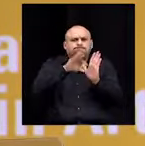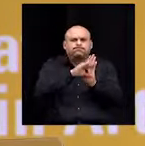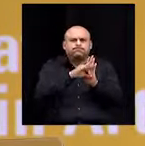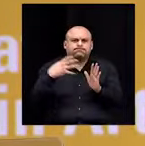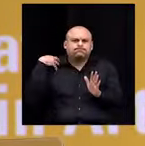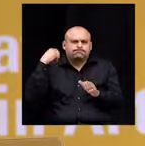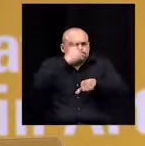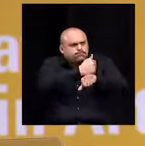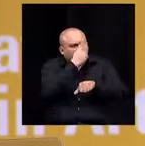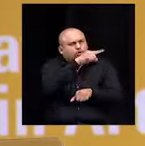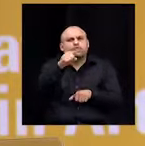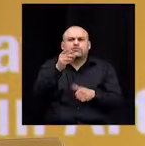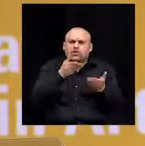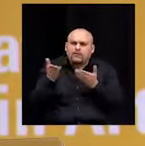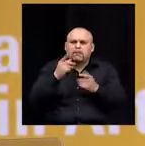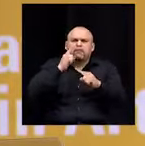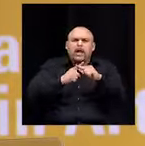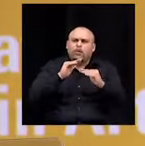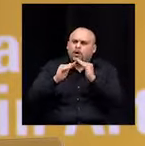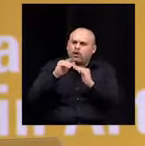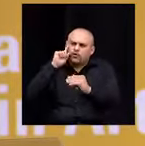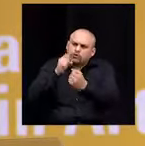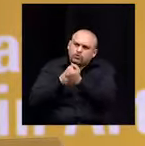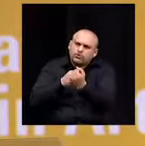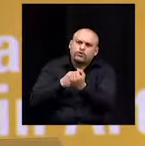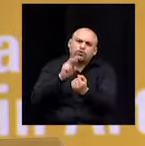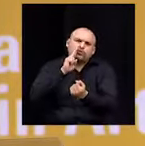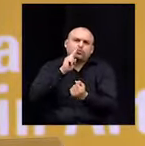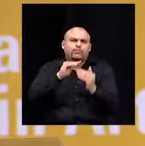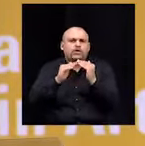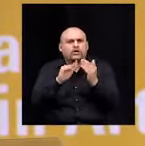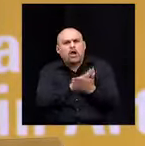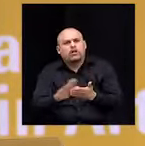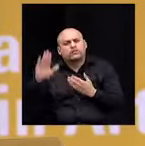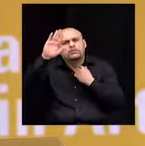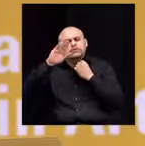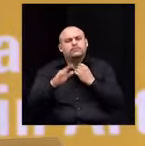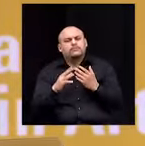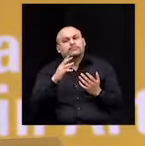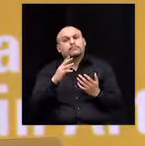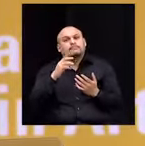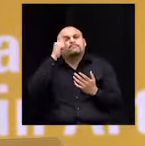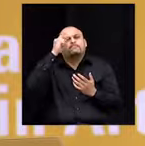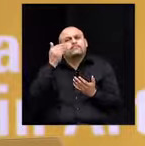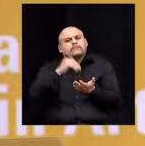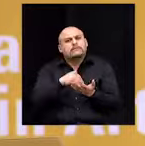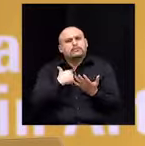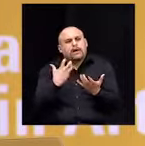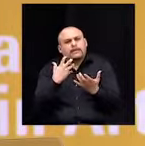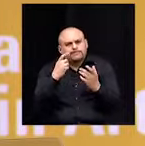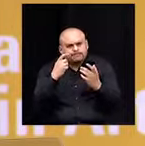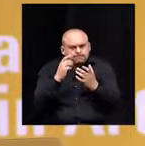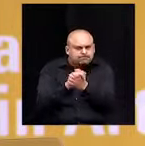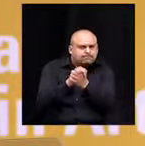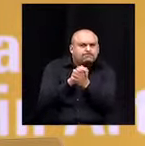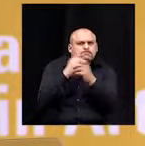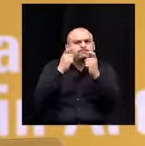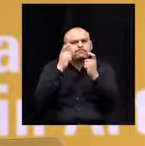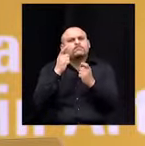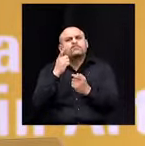service and for the community for supporting the Houston Community College. And again, congratulations. Hold